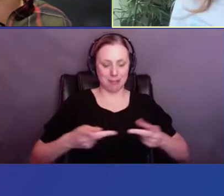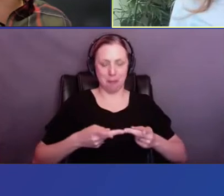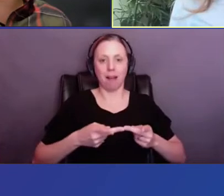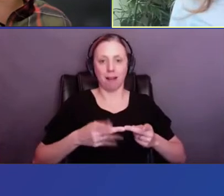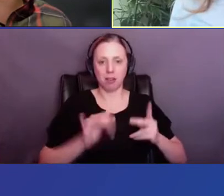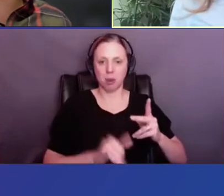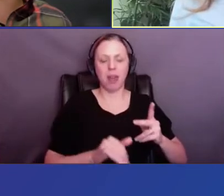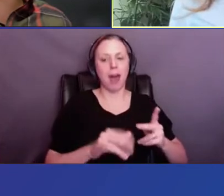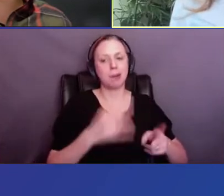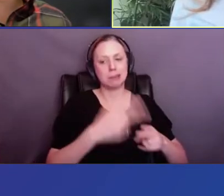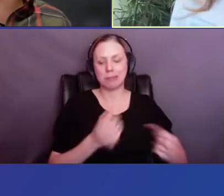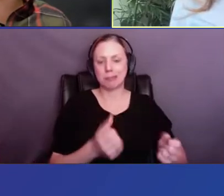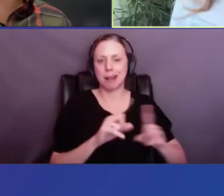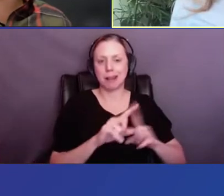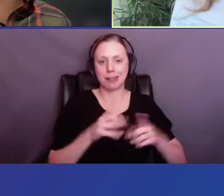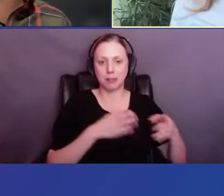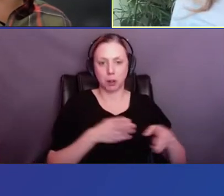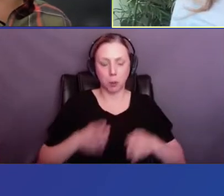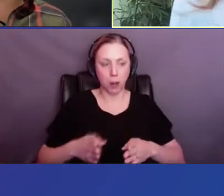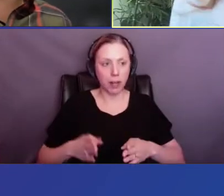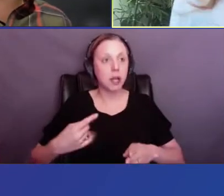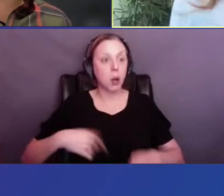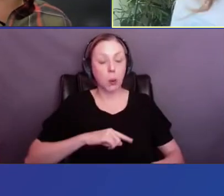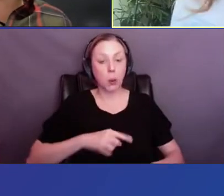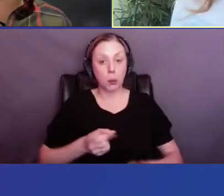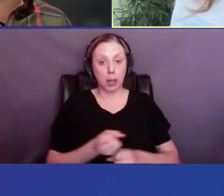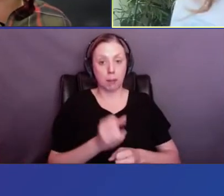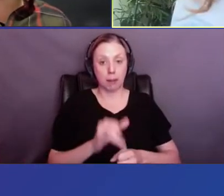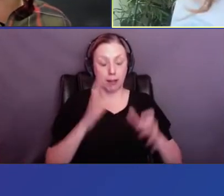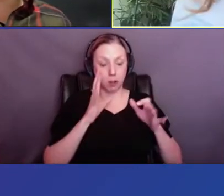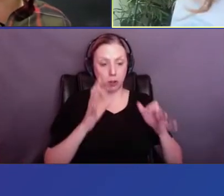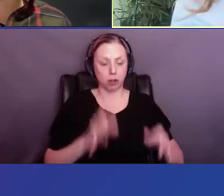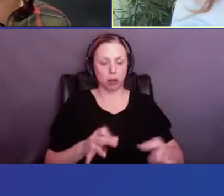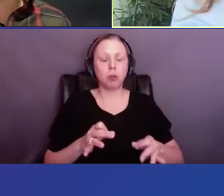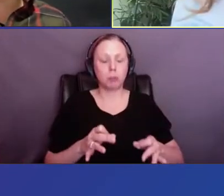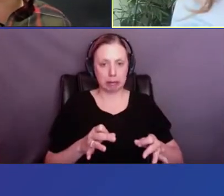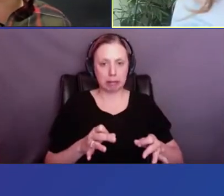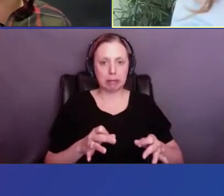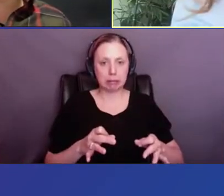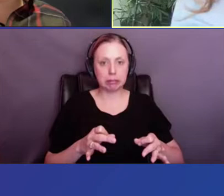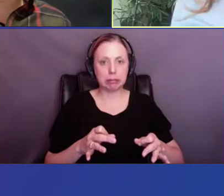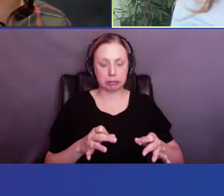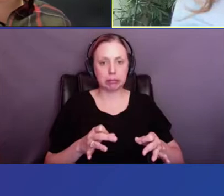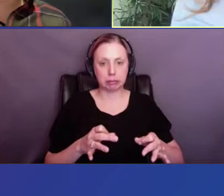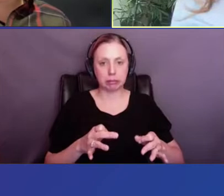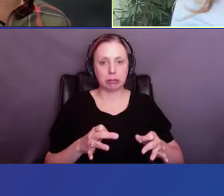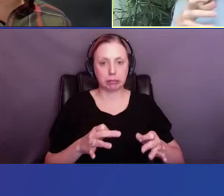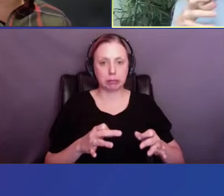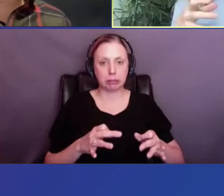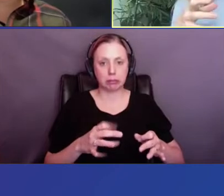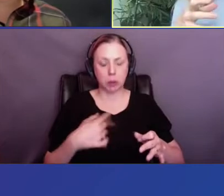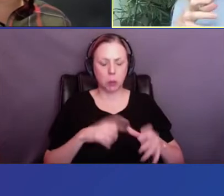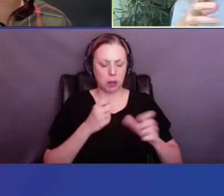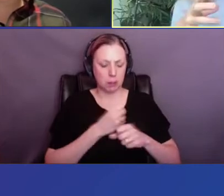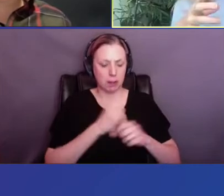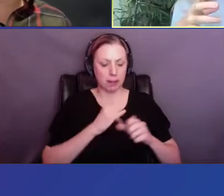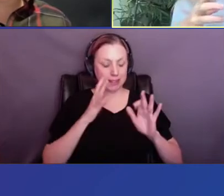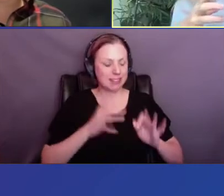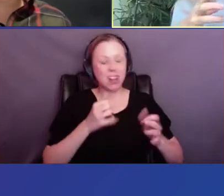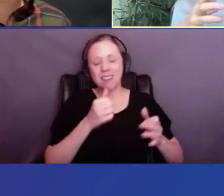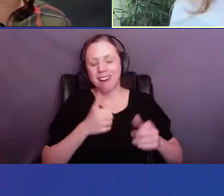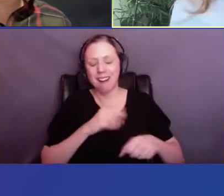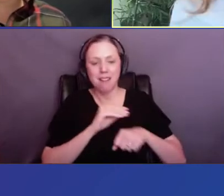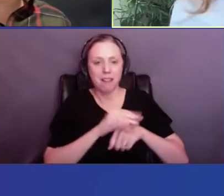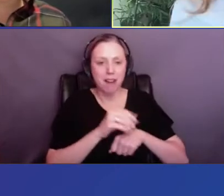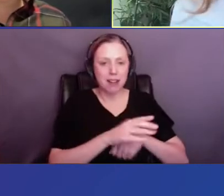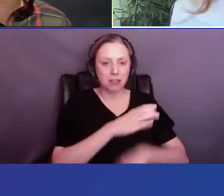a number of different ways. We made a determined decision not to have an advisory council of